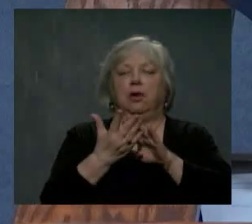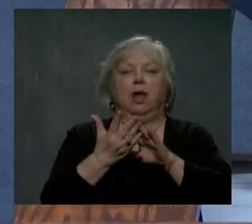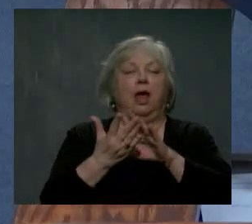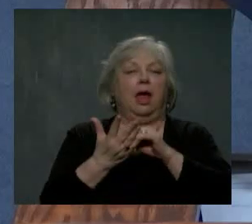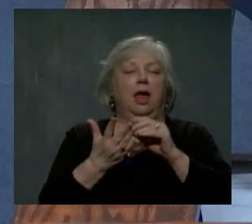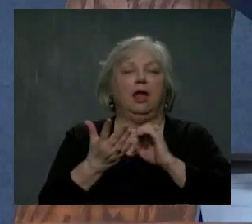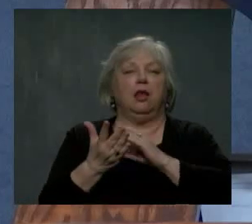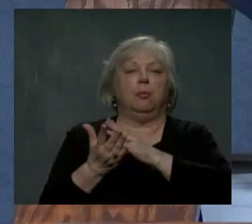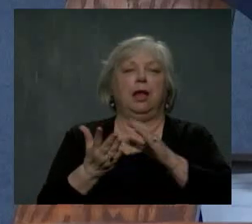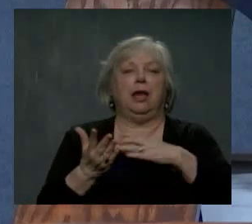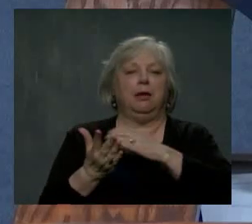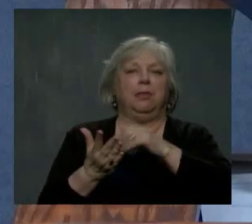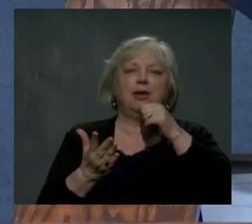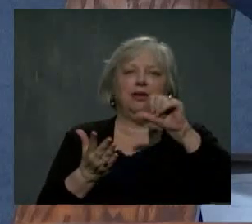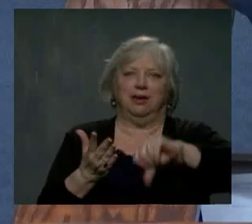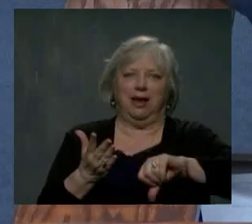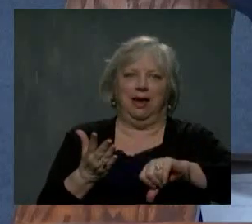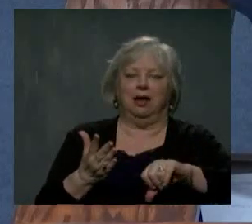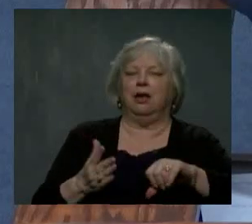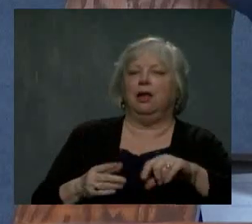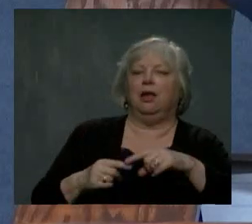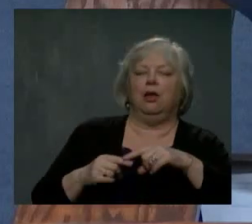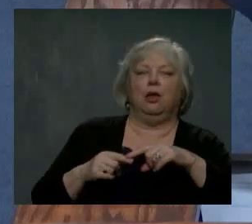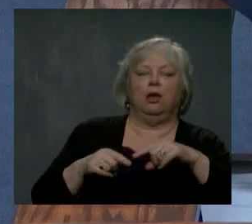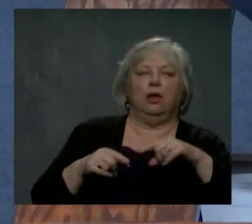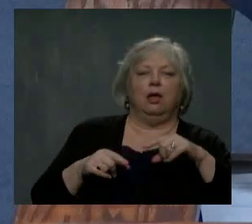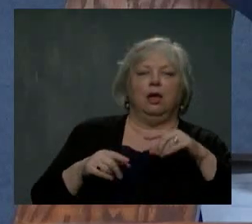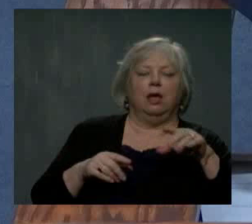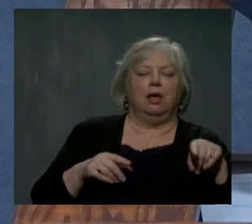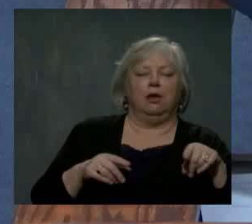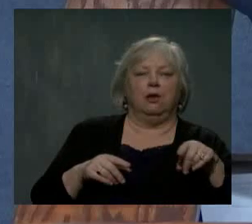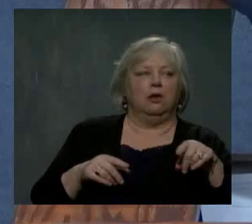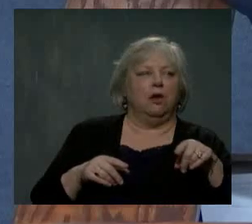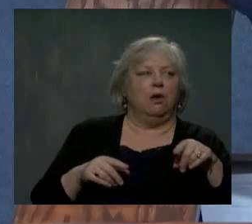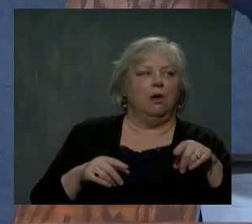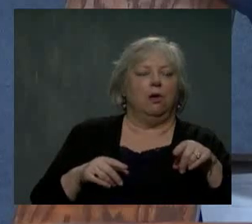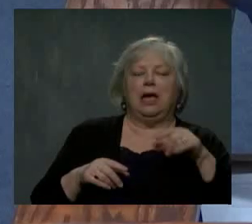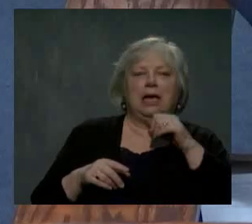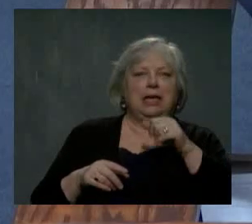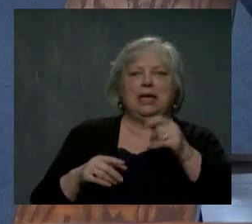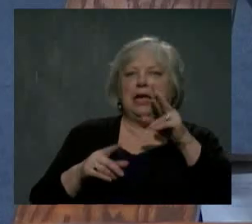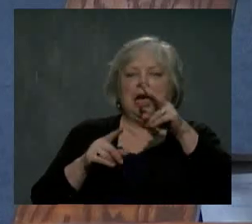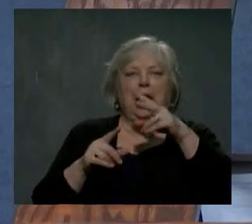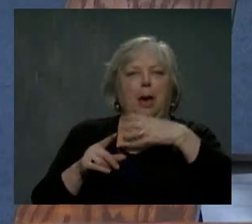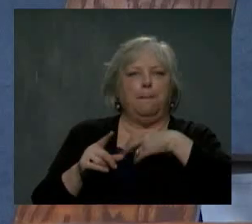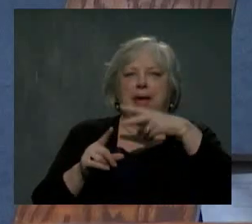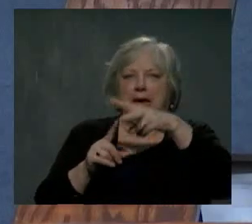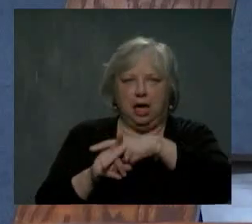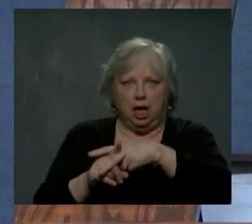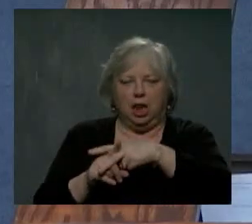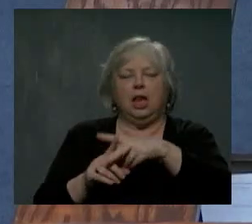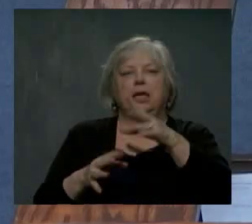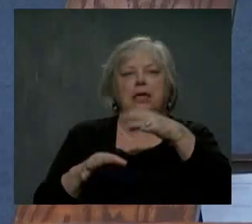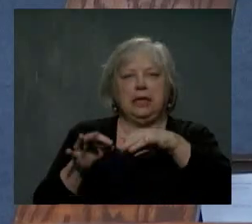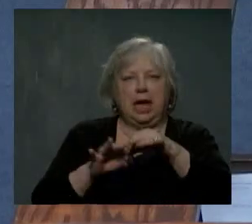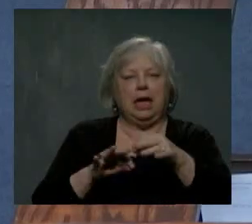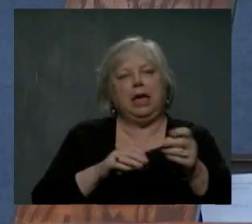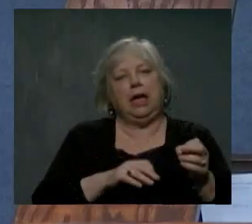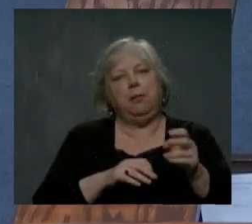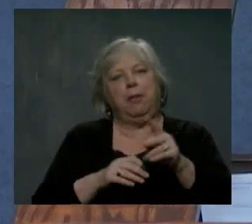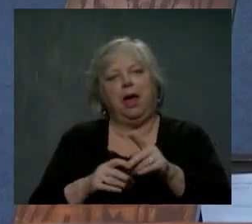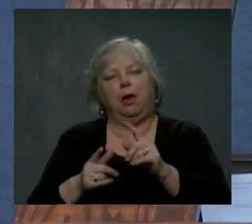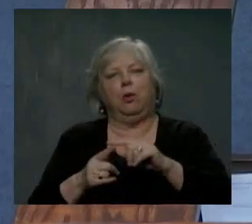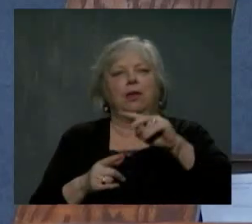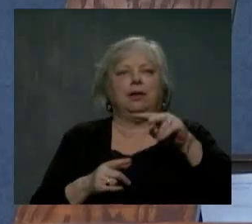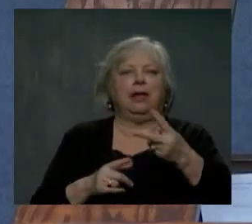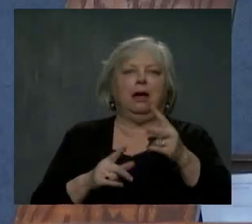Instead of an appeal, in that 30-day appeal process, they come back with the second application on a separate lot that they owned